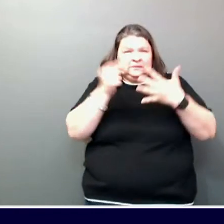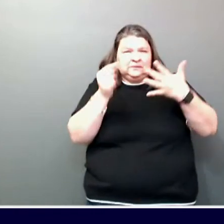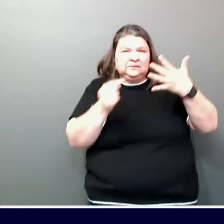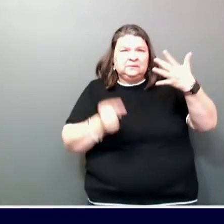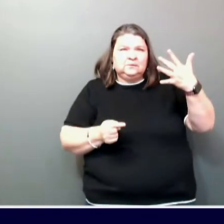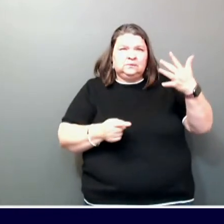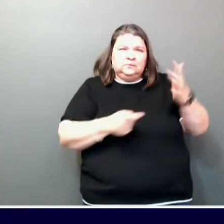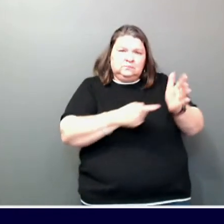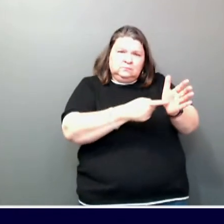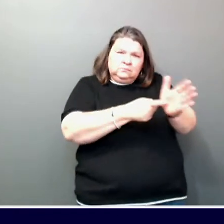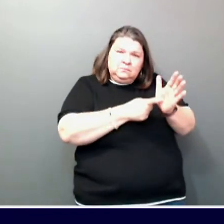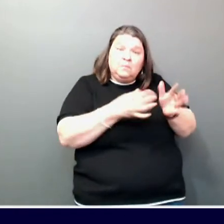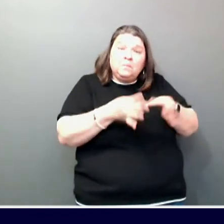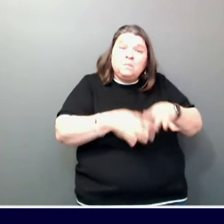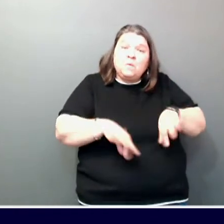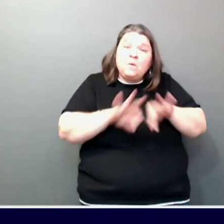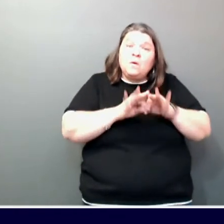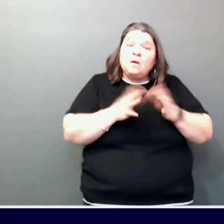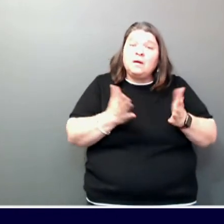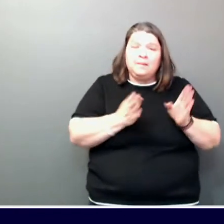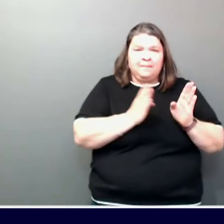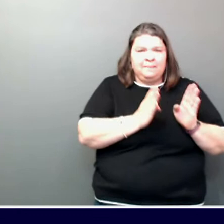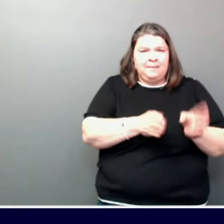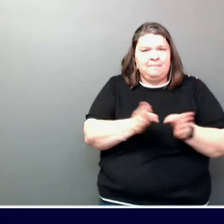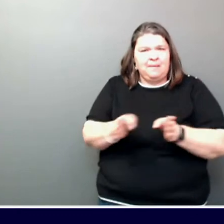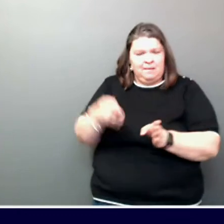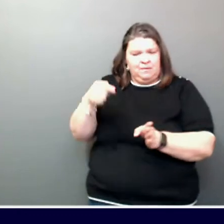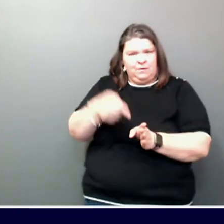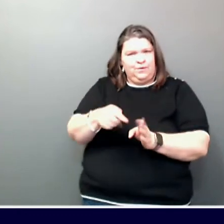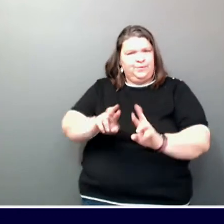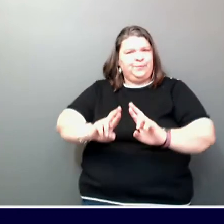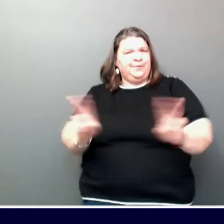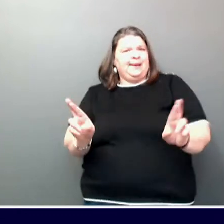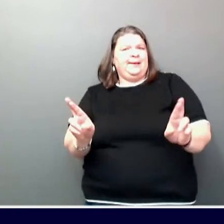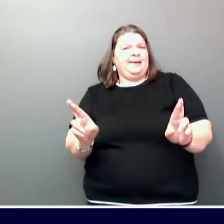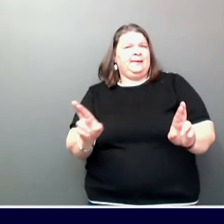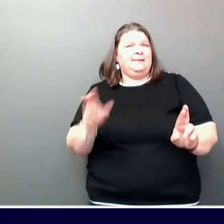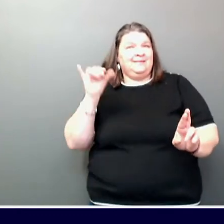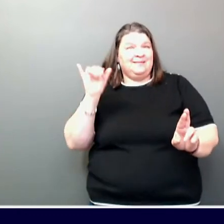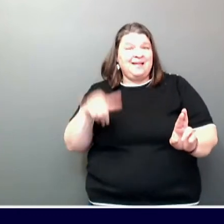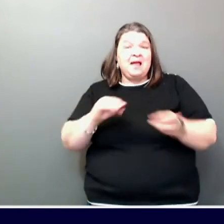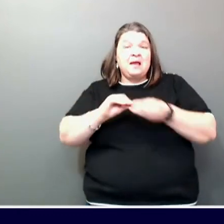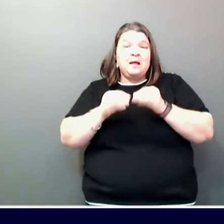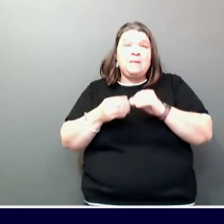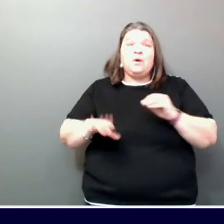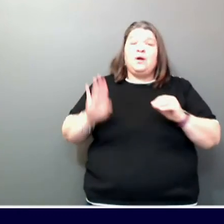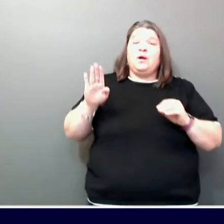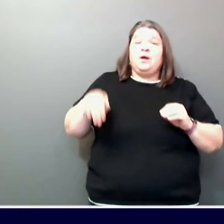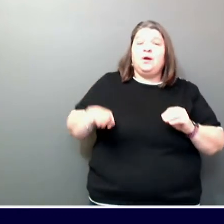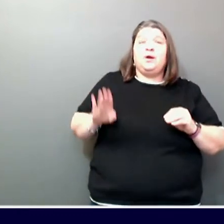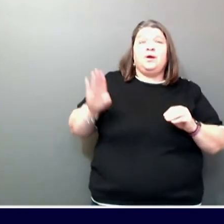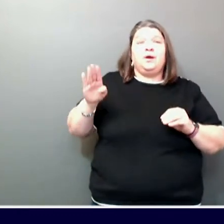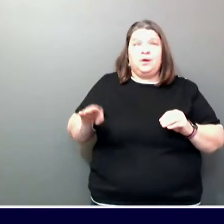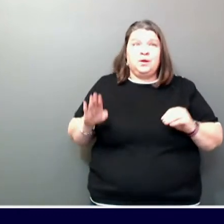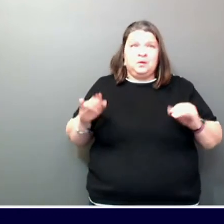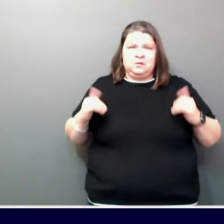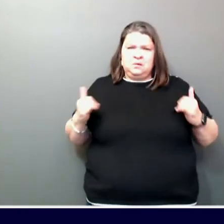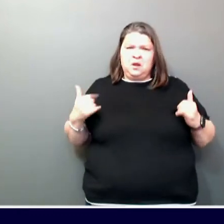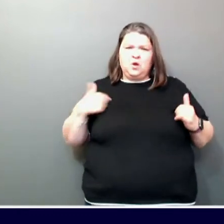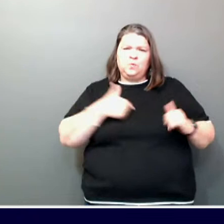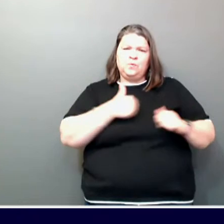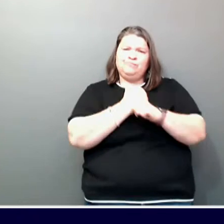several sets of surges, including being ready for testing. We have a testing plan to make sure we can surge as needed should we be back